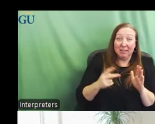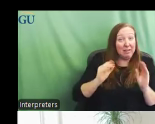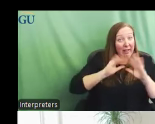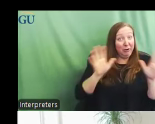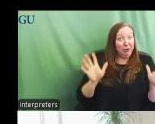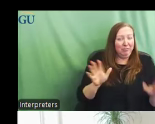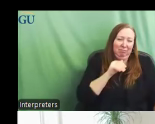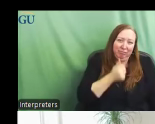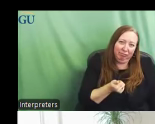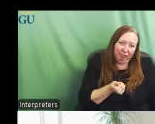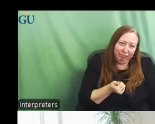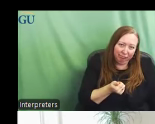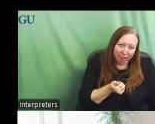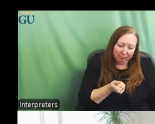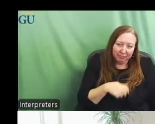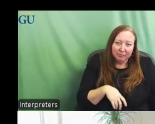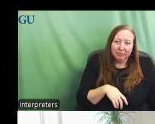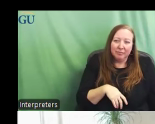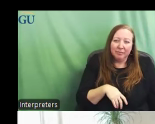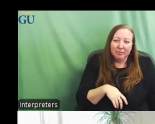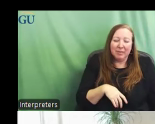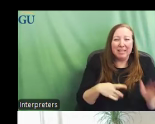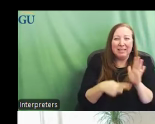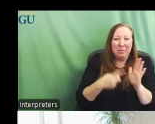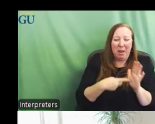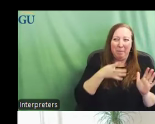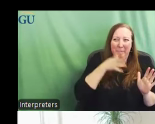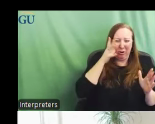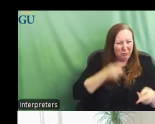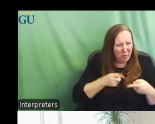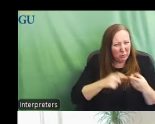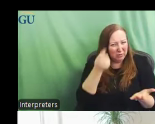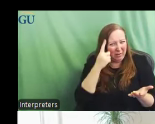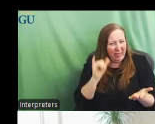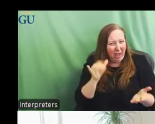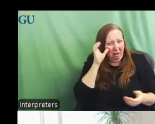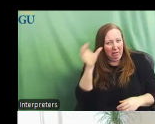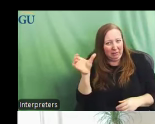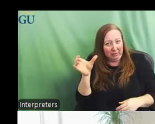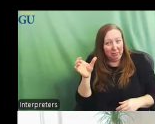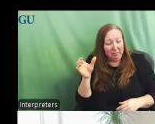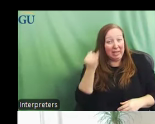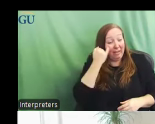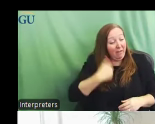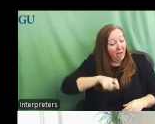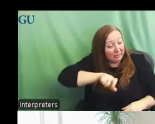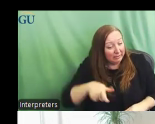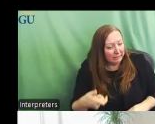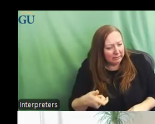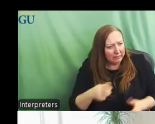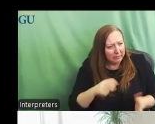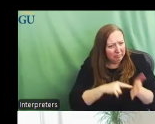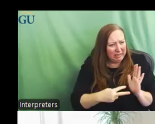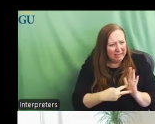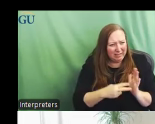that may not be always the easiest concept to grasp for a family who is new to hearing loss. And we know that listening